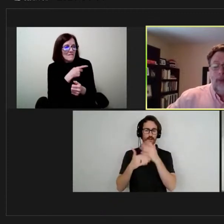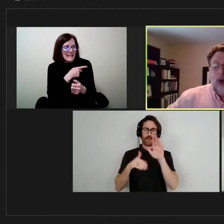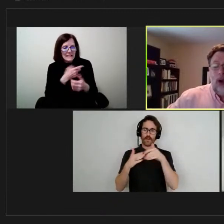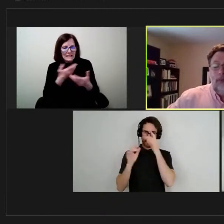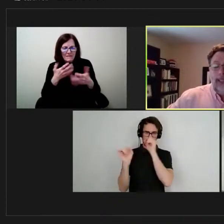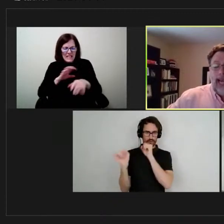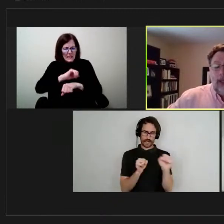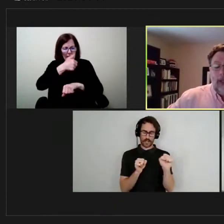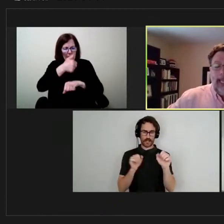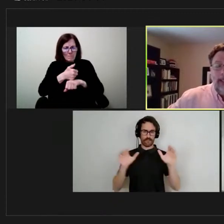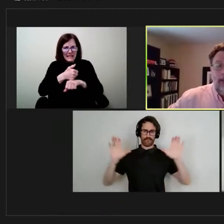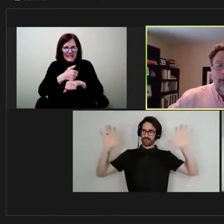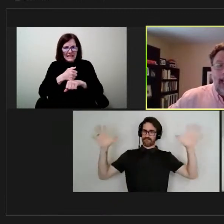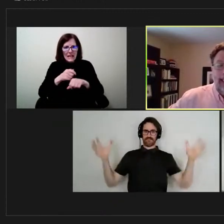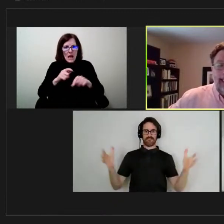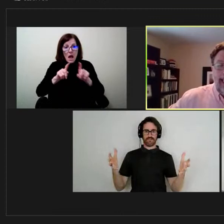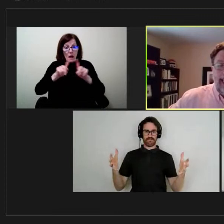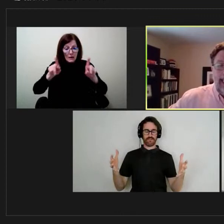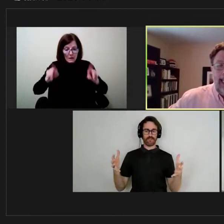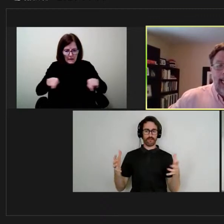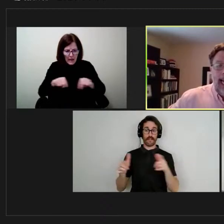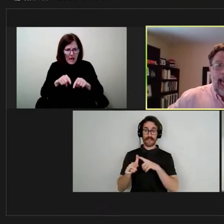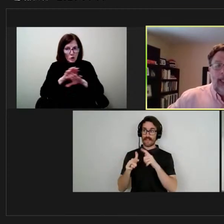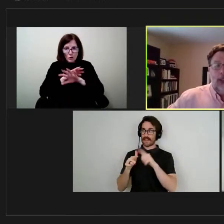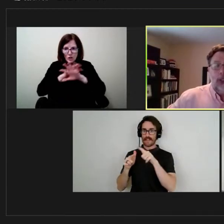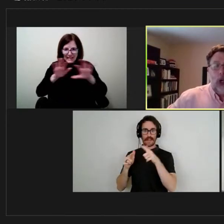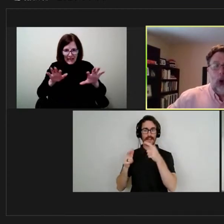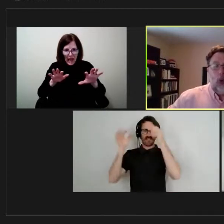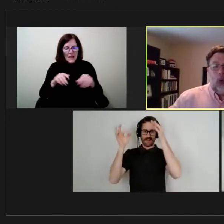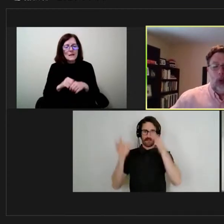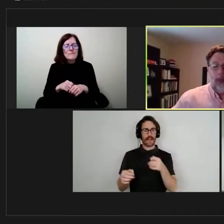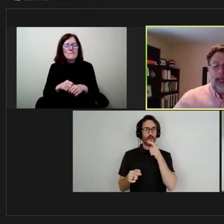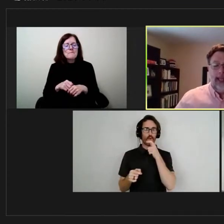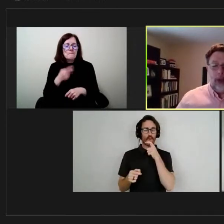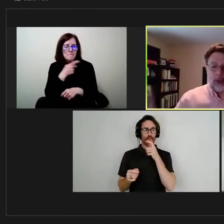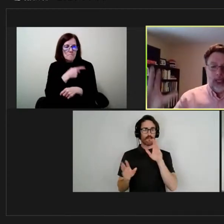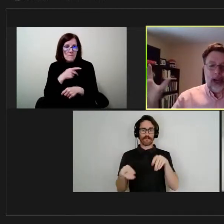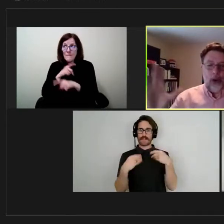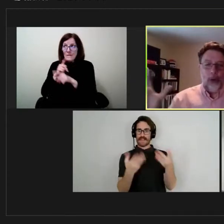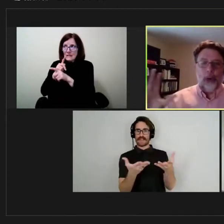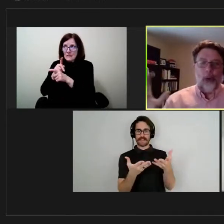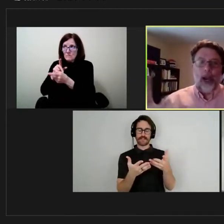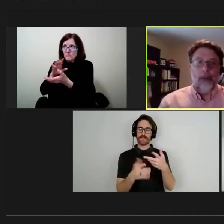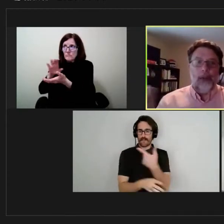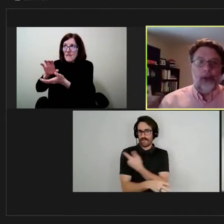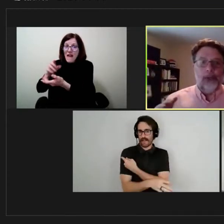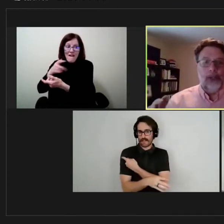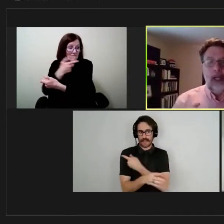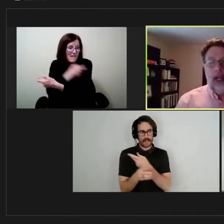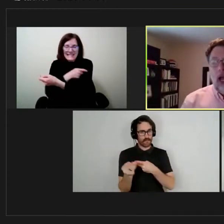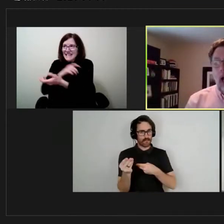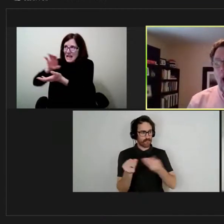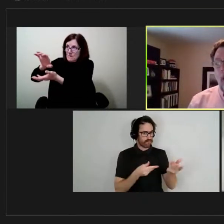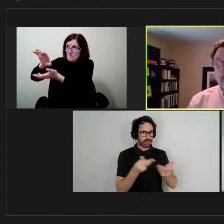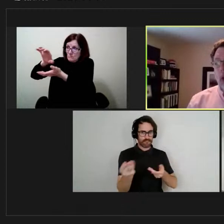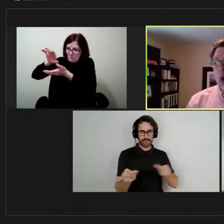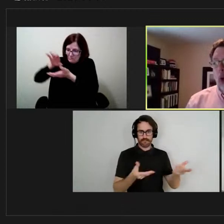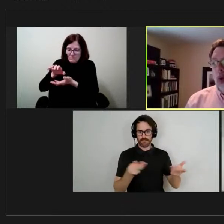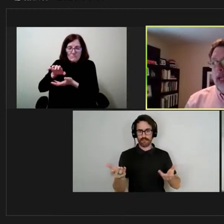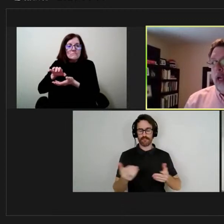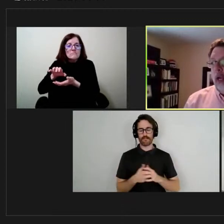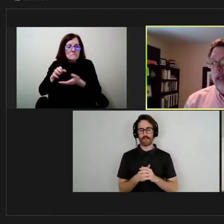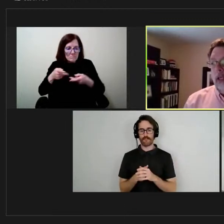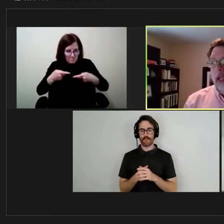The province allocates the vaccine. And so within those narrow parameters,